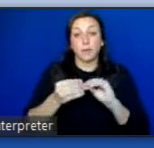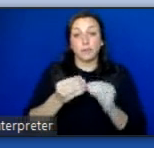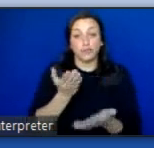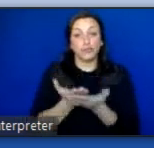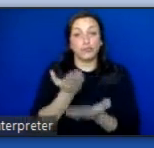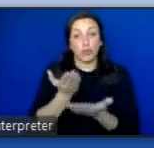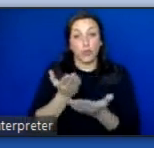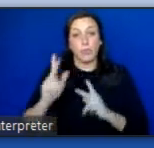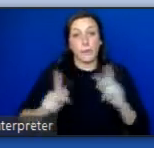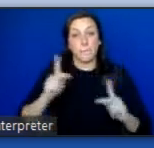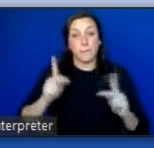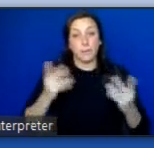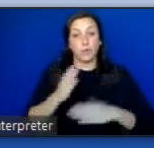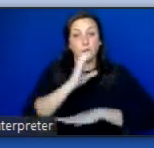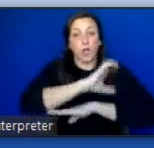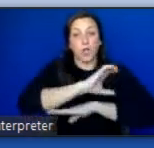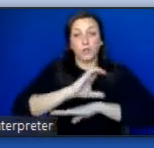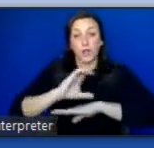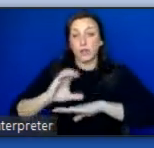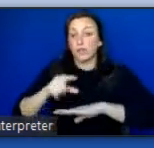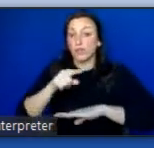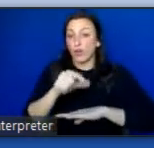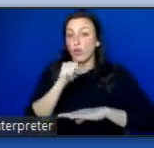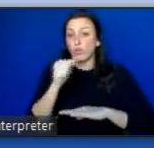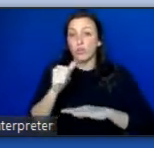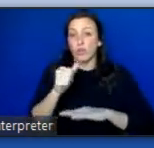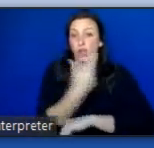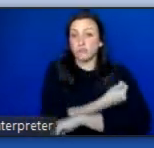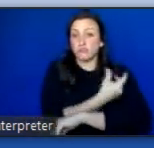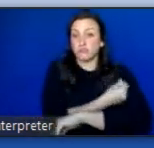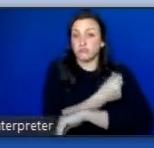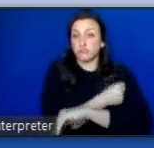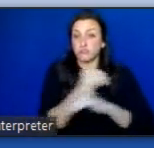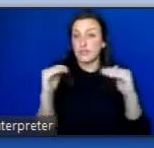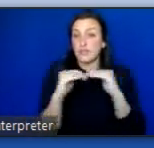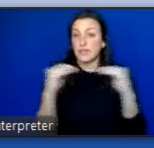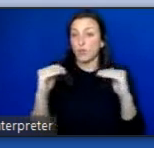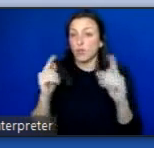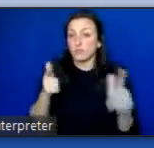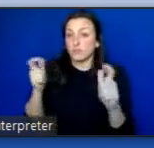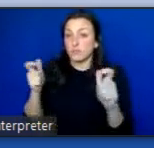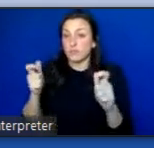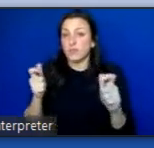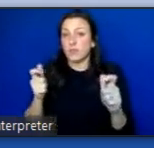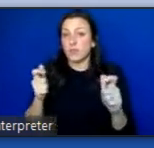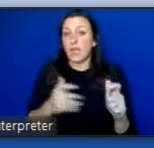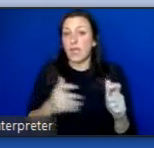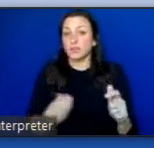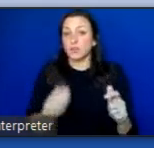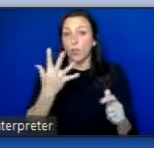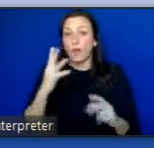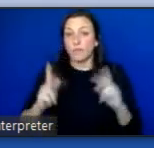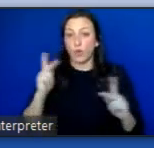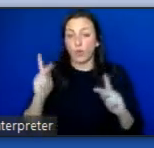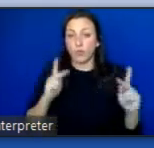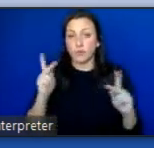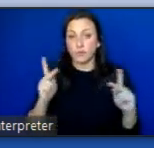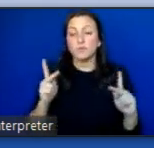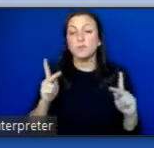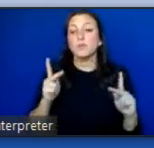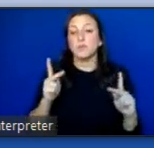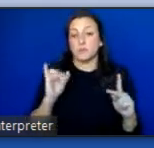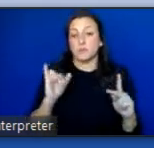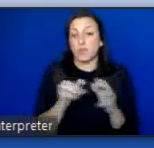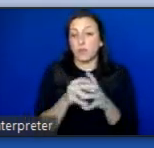of color aren't getting vaccinated at the same rates as white folks. And as the pool expands